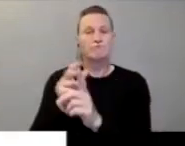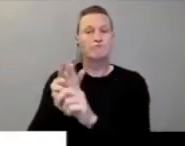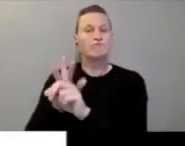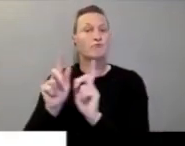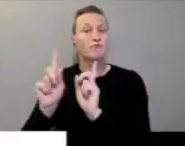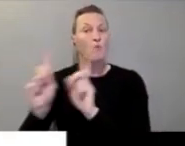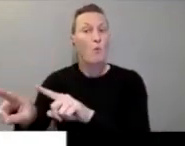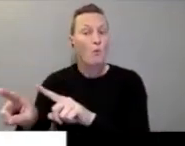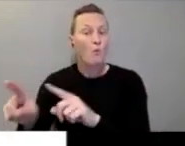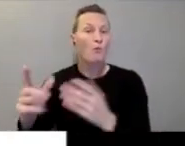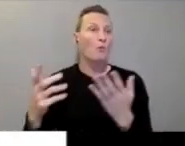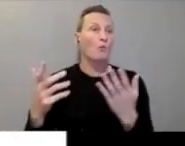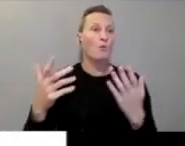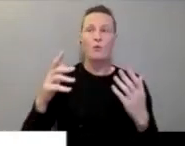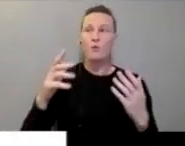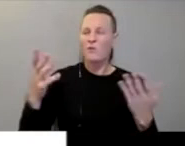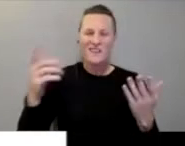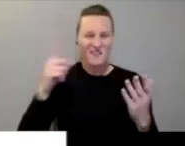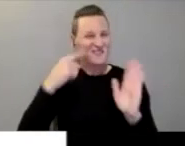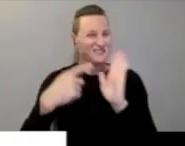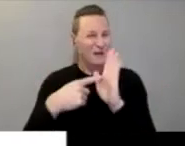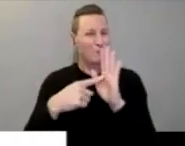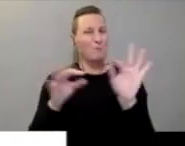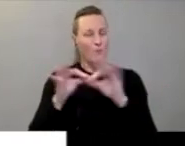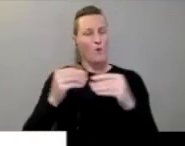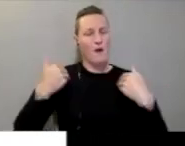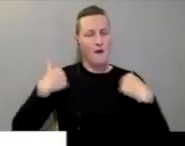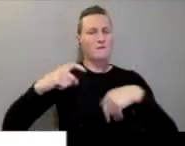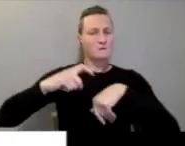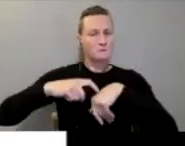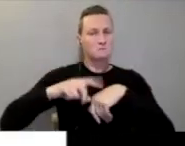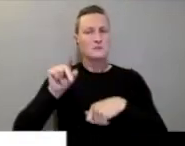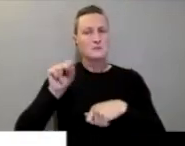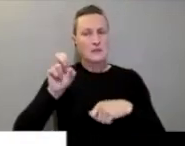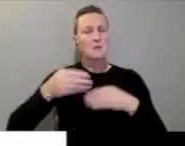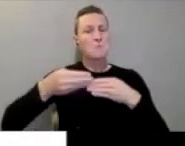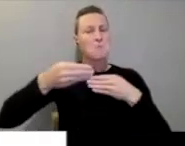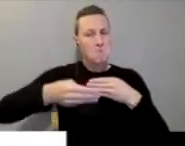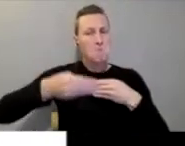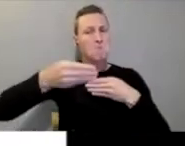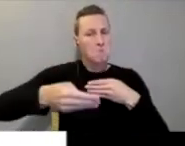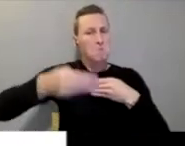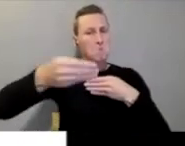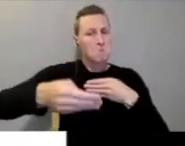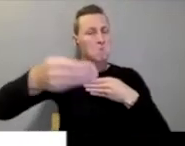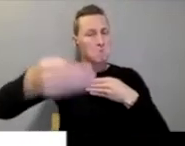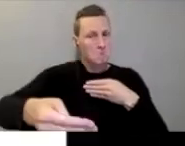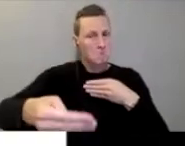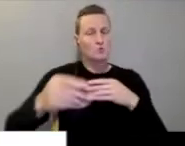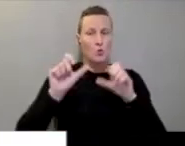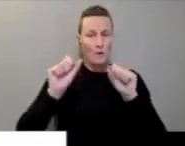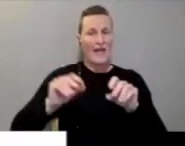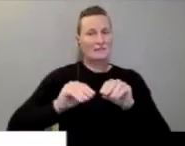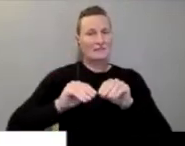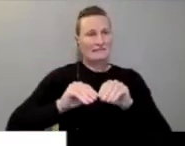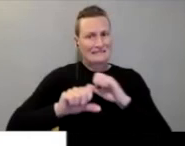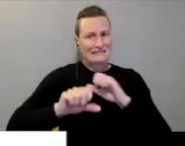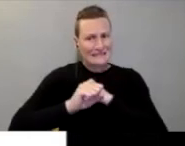and catch the next one if they missed that one, let their friends know about it, that there is going to be a possibility for an audience for that